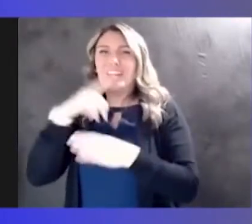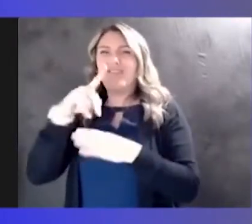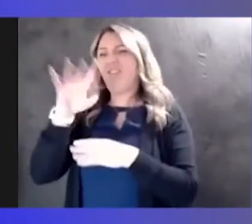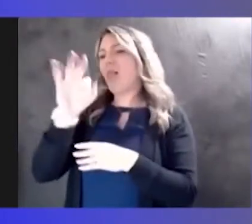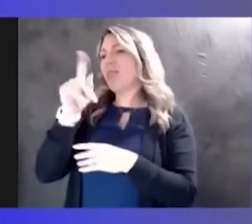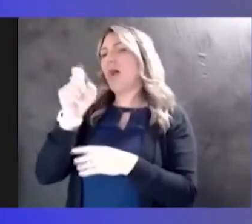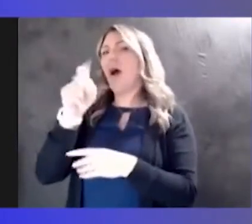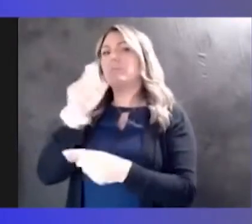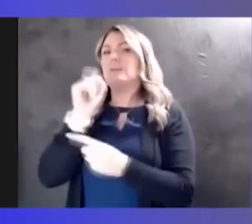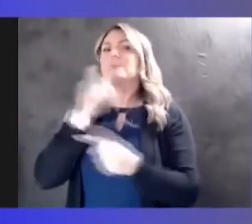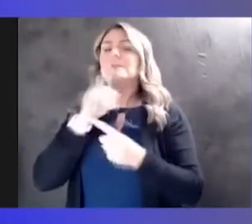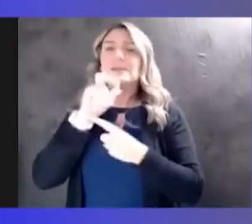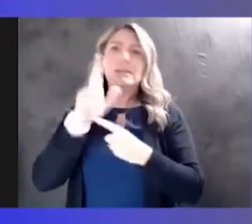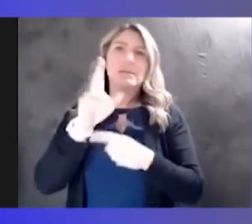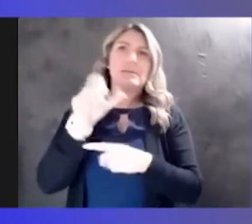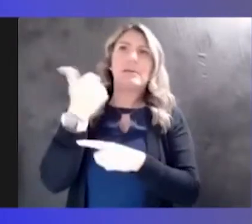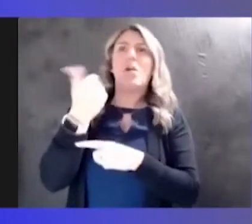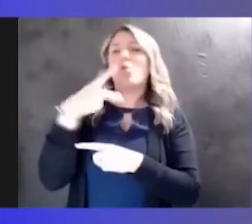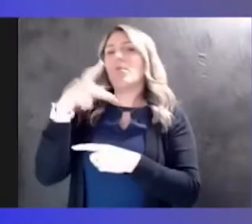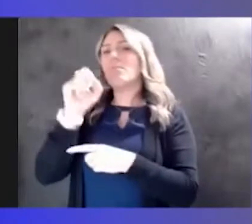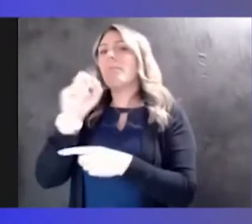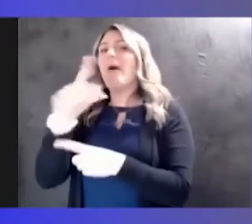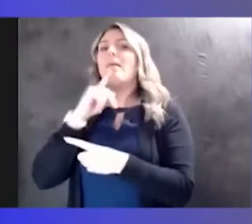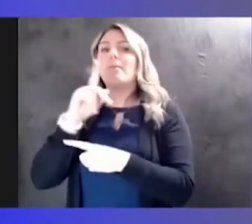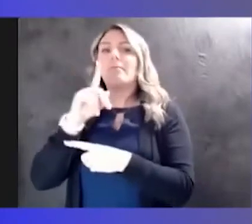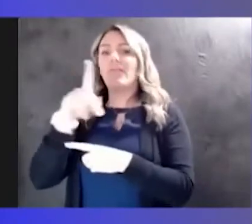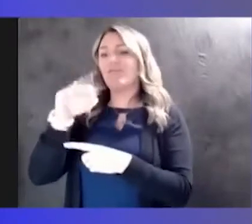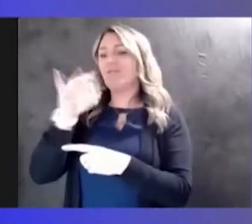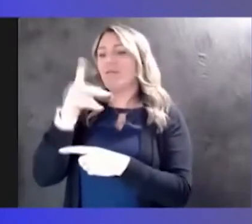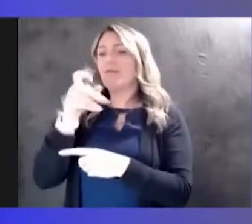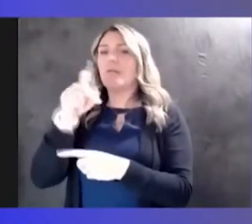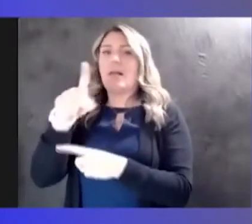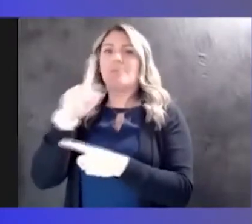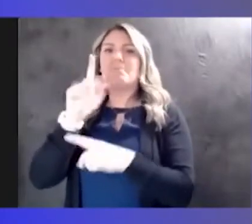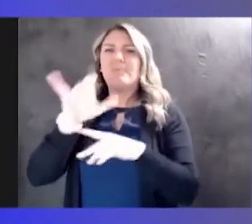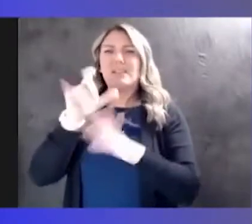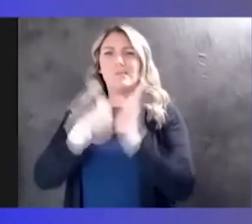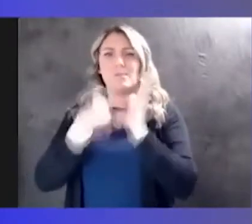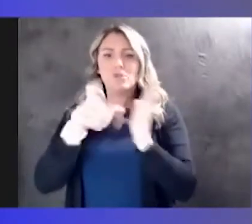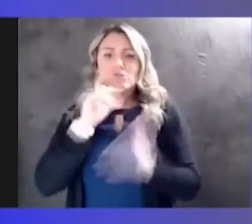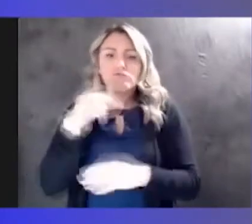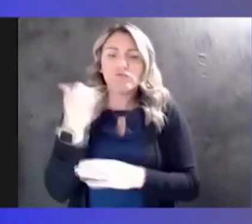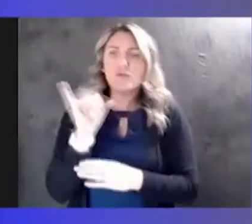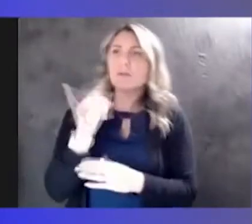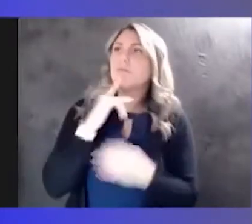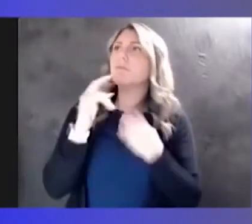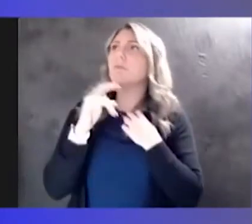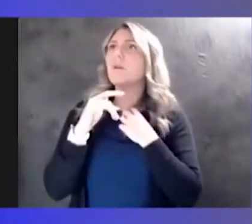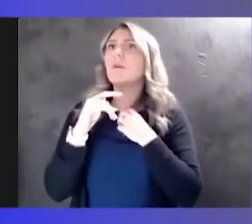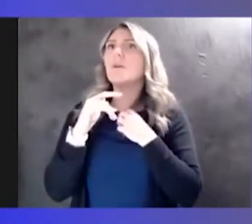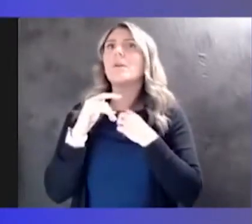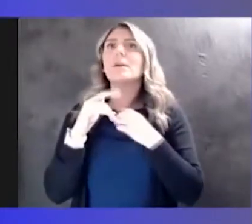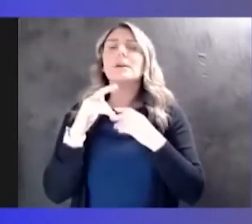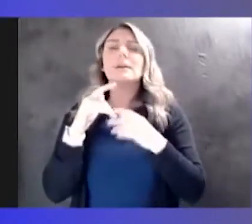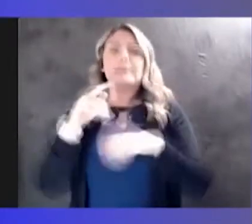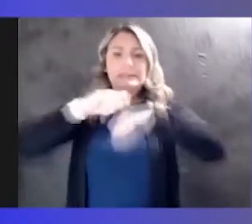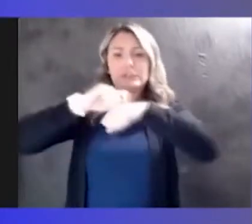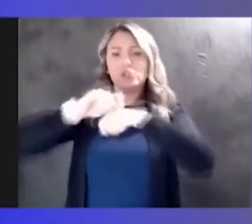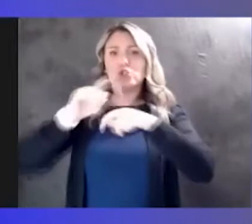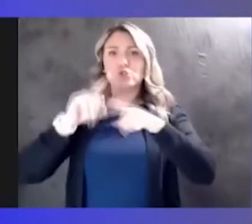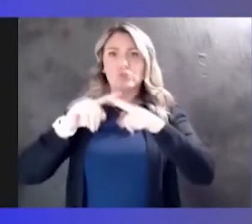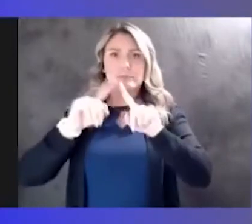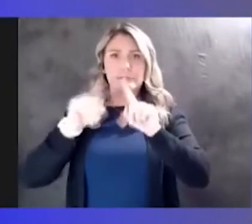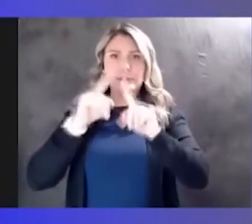we'll utilize. These are operations that are able to take blocks of tissue from different areas of the body